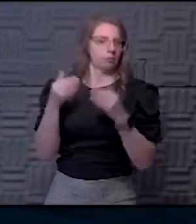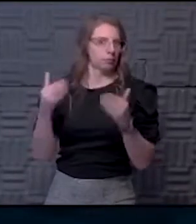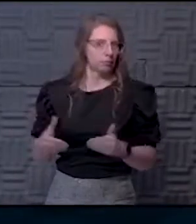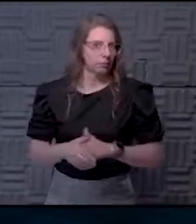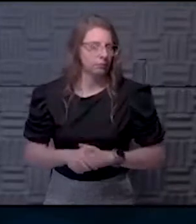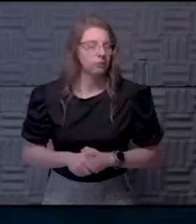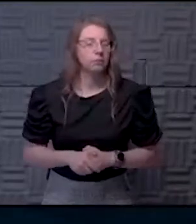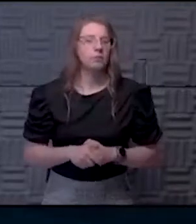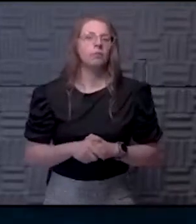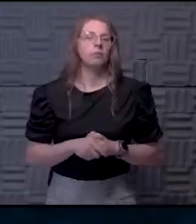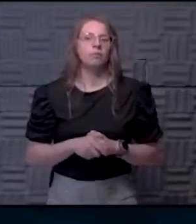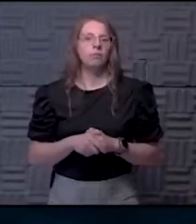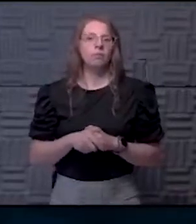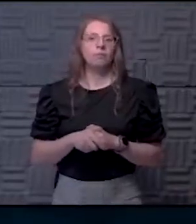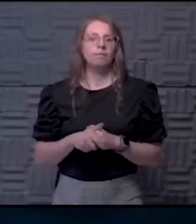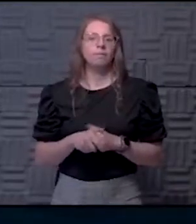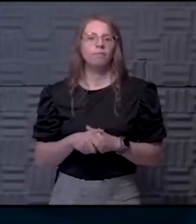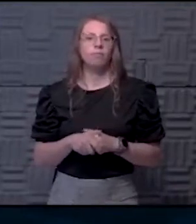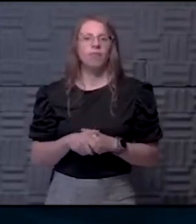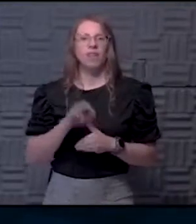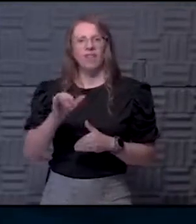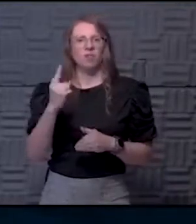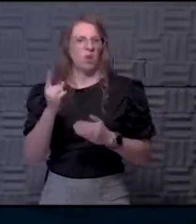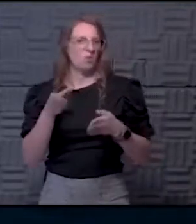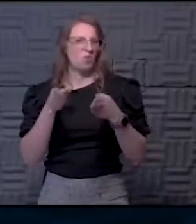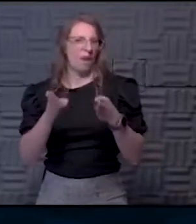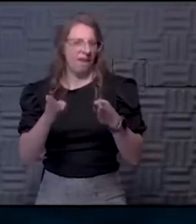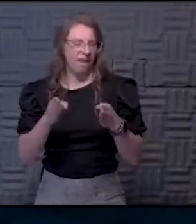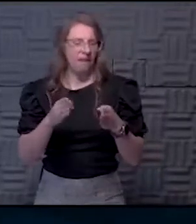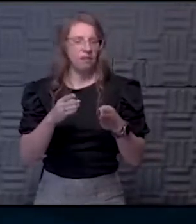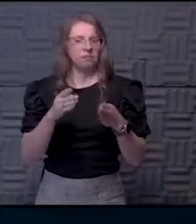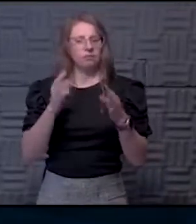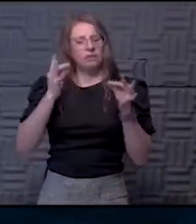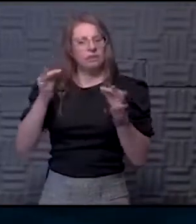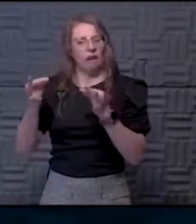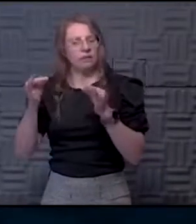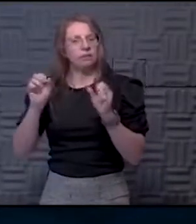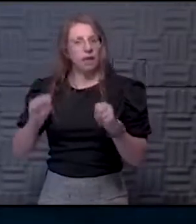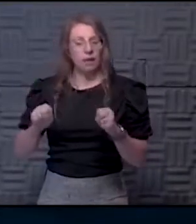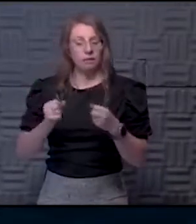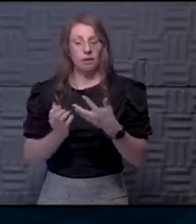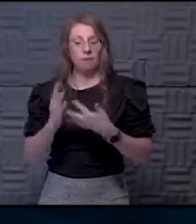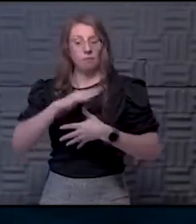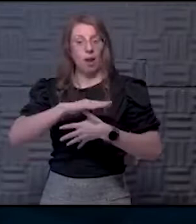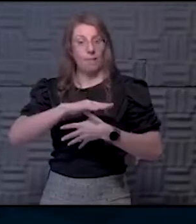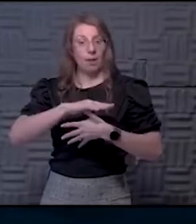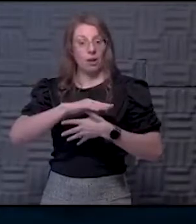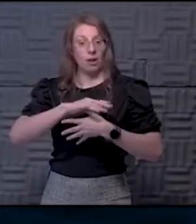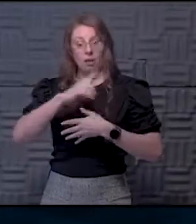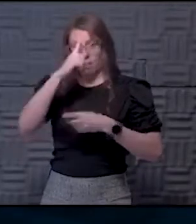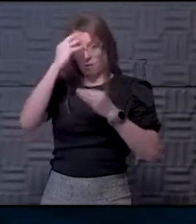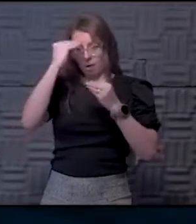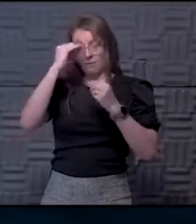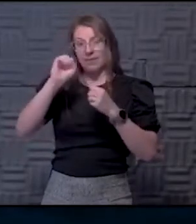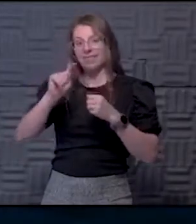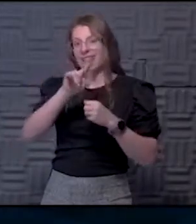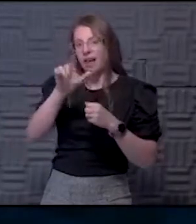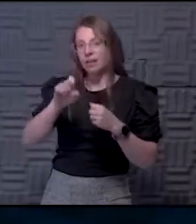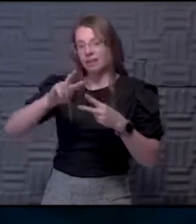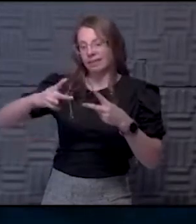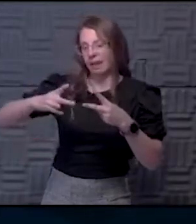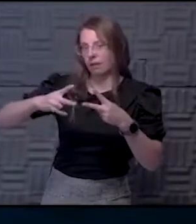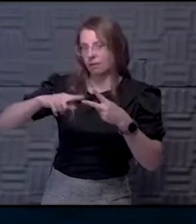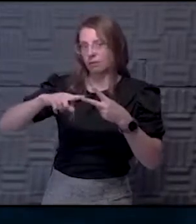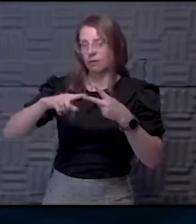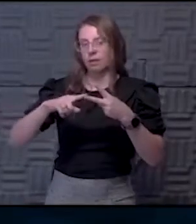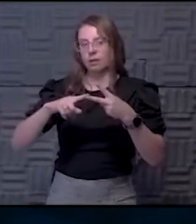And so that would kind of be one of the ways that we can make decisions. Now, we have a primary cognitive style, and we also have secondary